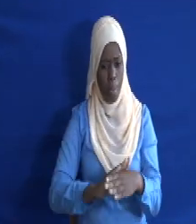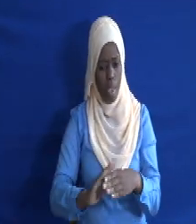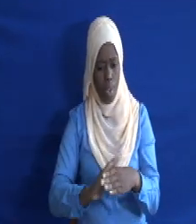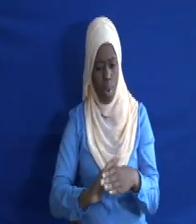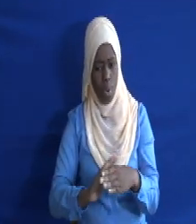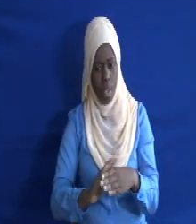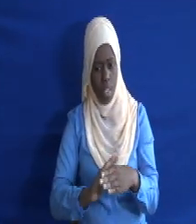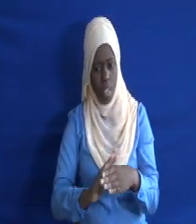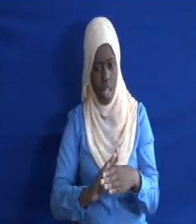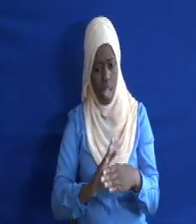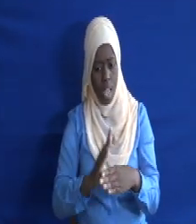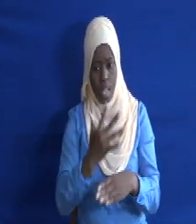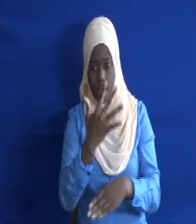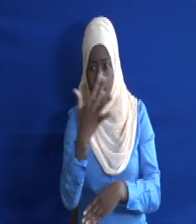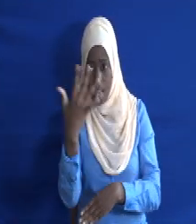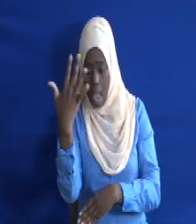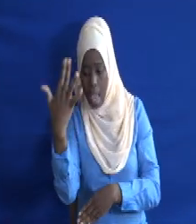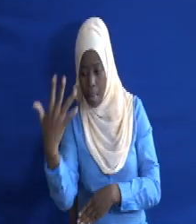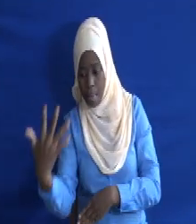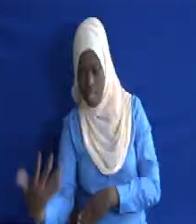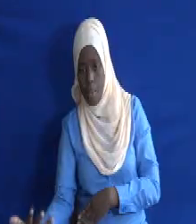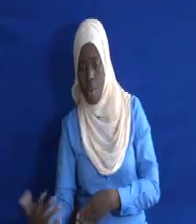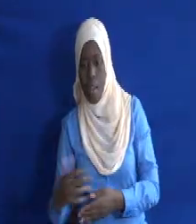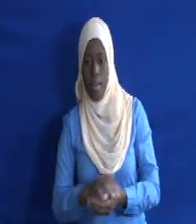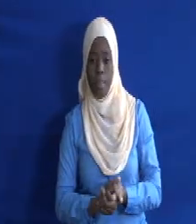You may use multiplication table.